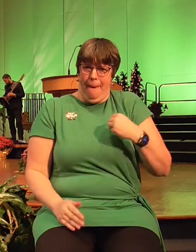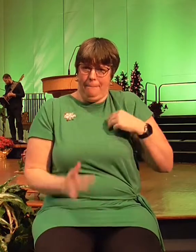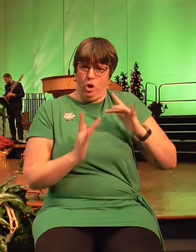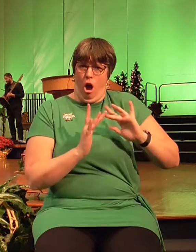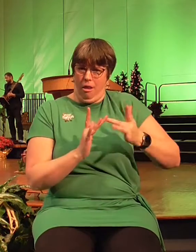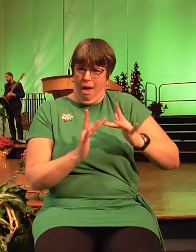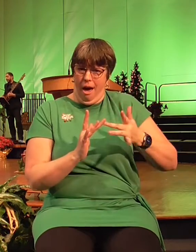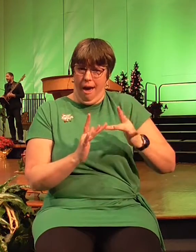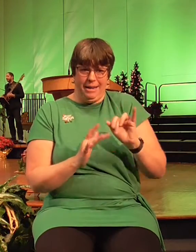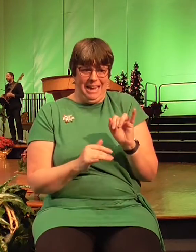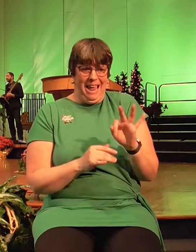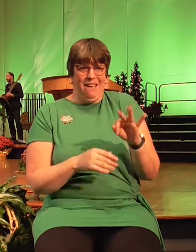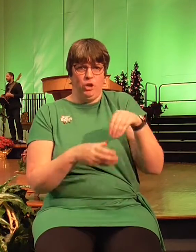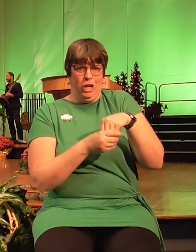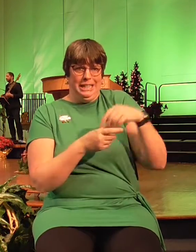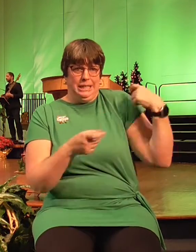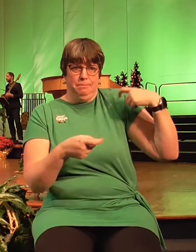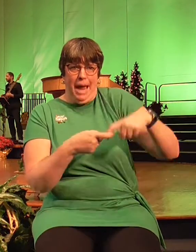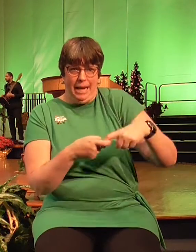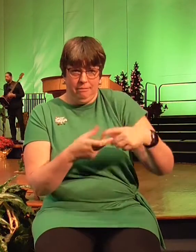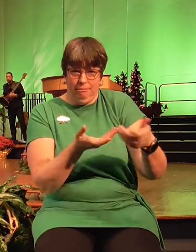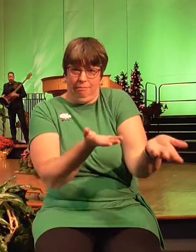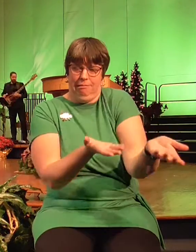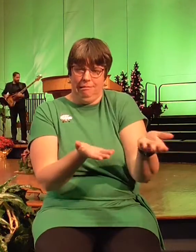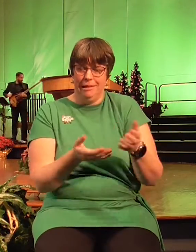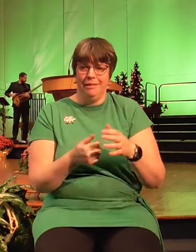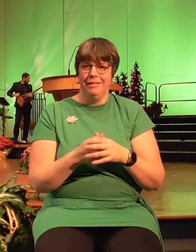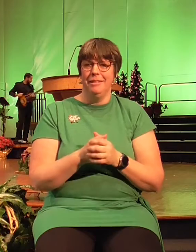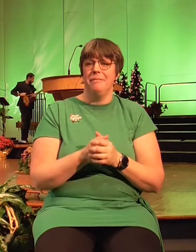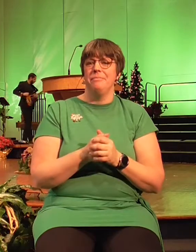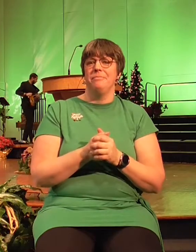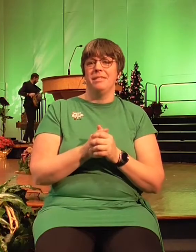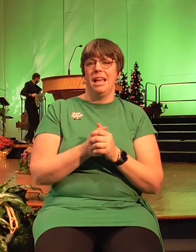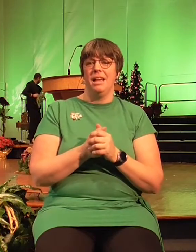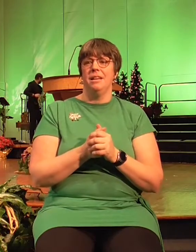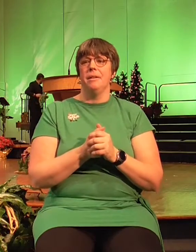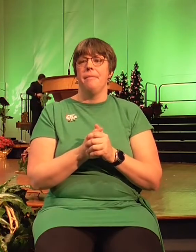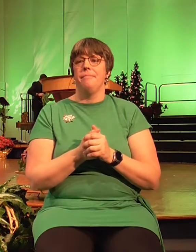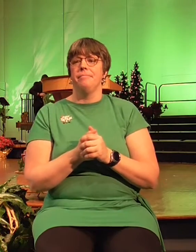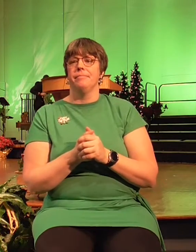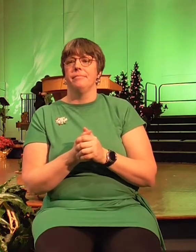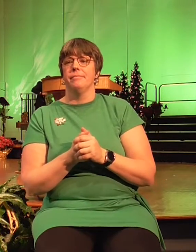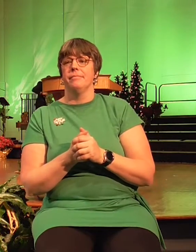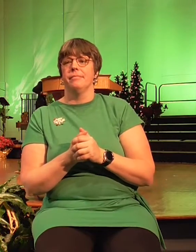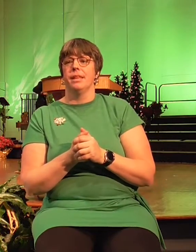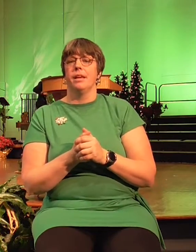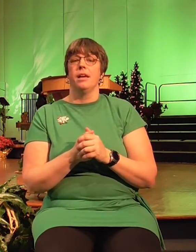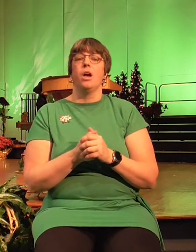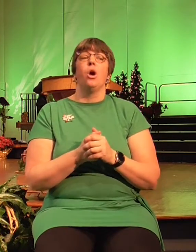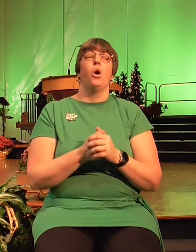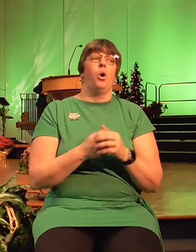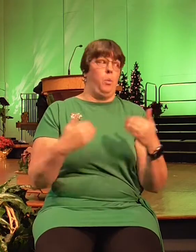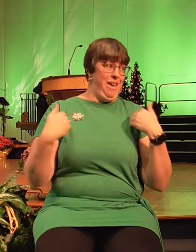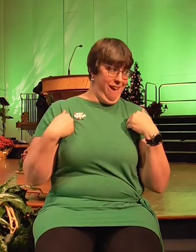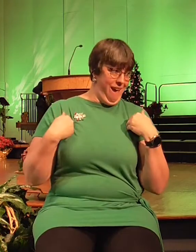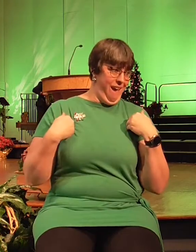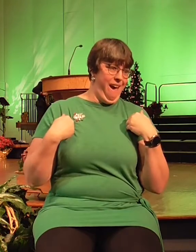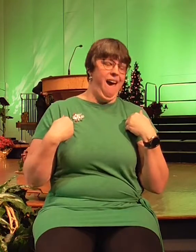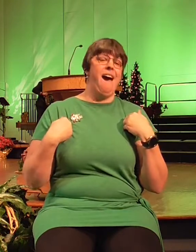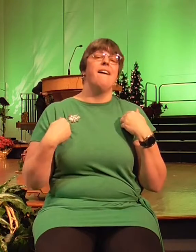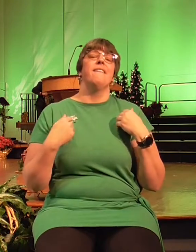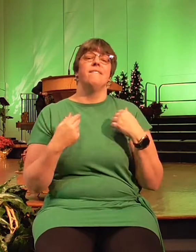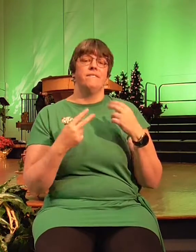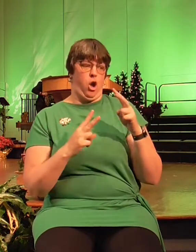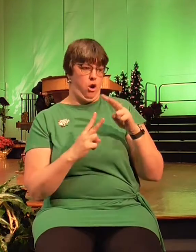High Church even if you're in Spain. So keep that in mind. We also have our practitioner